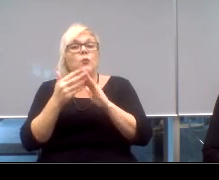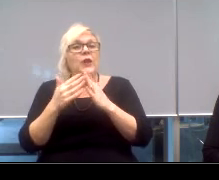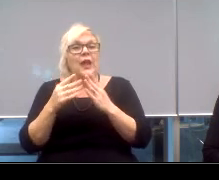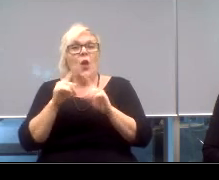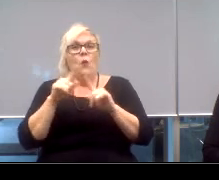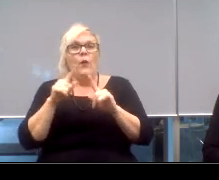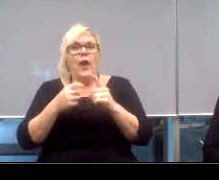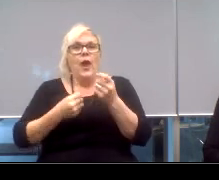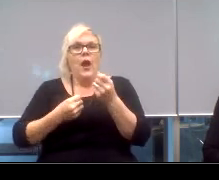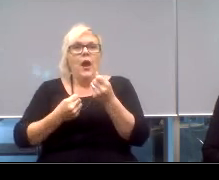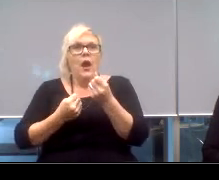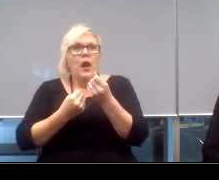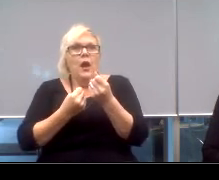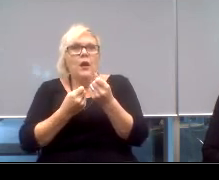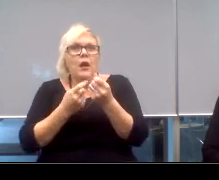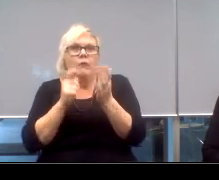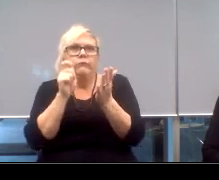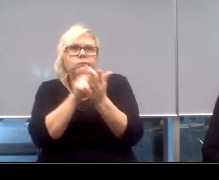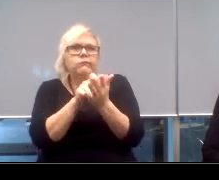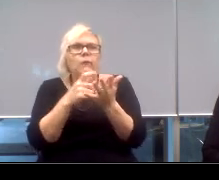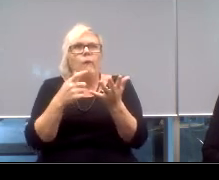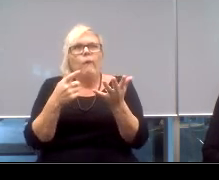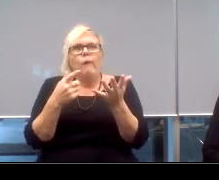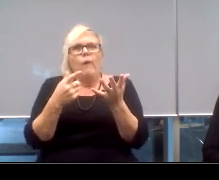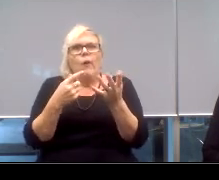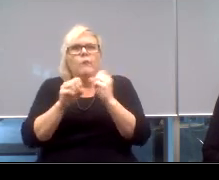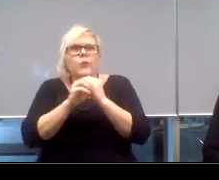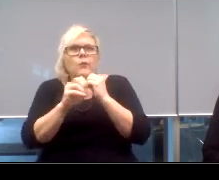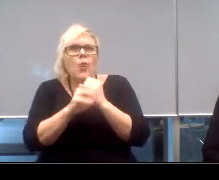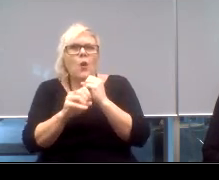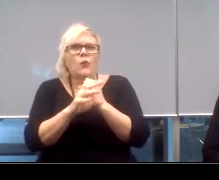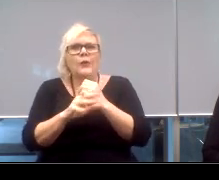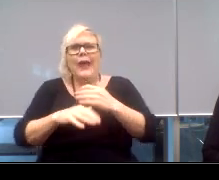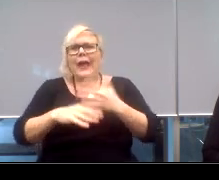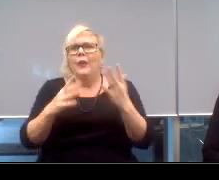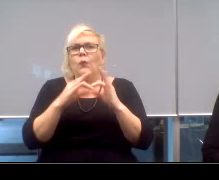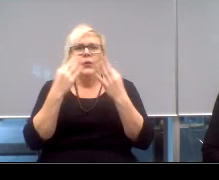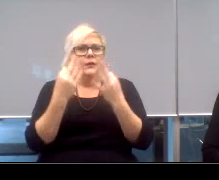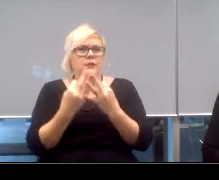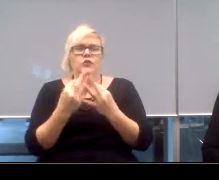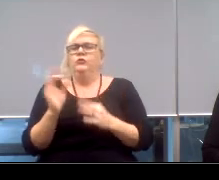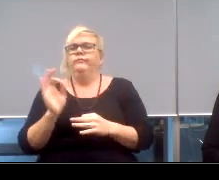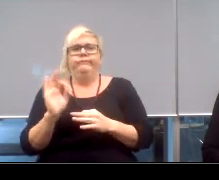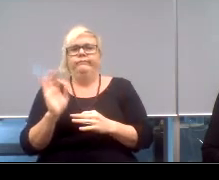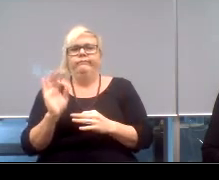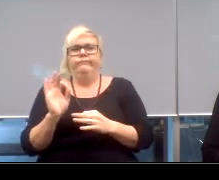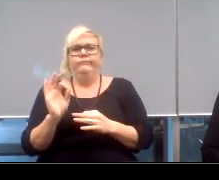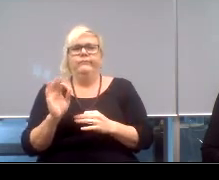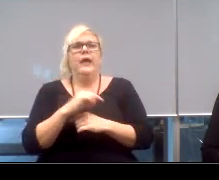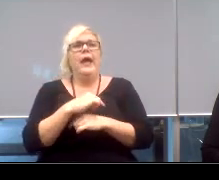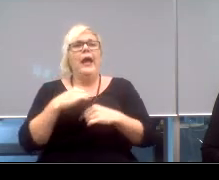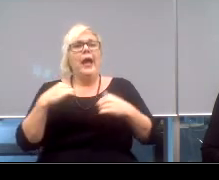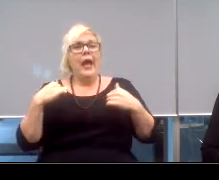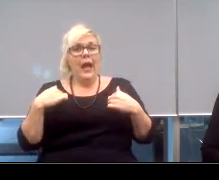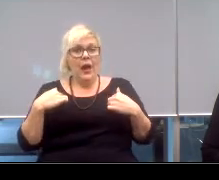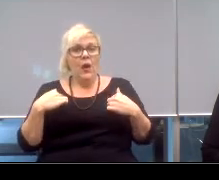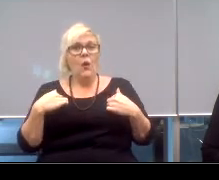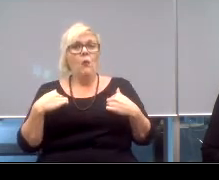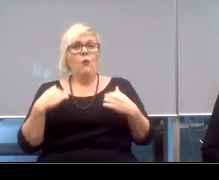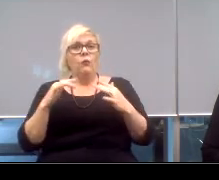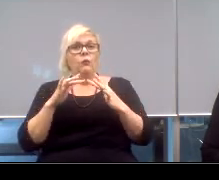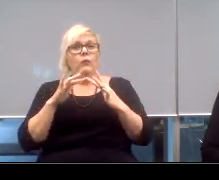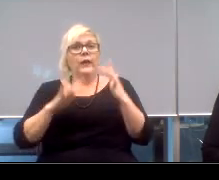or endorsing any particular product, research entity or organisations. Rather, our webinars serve